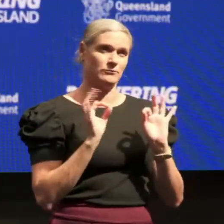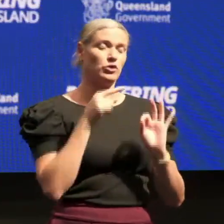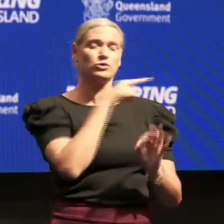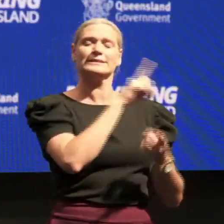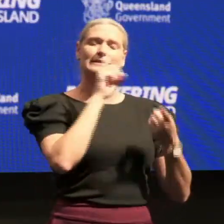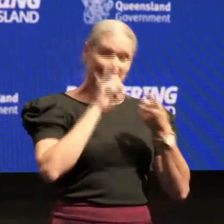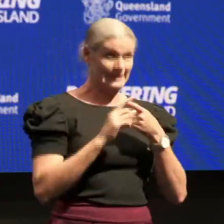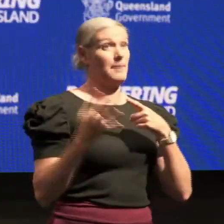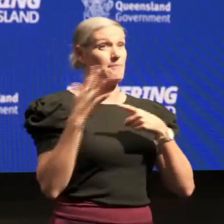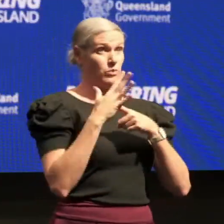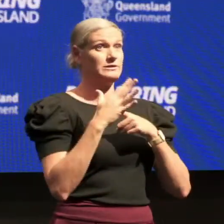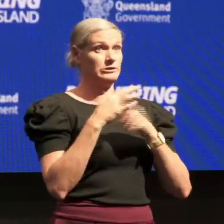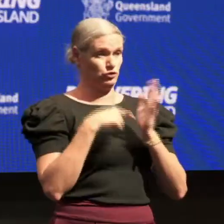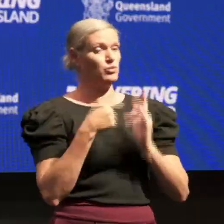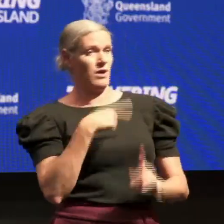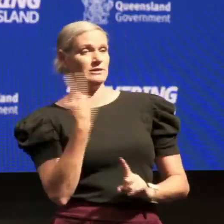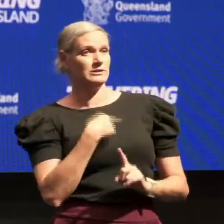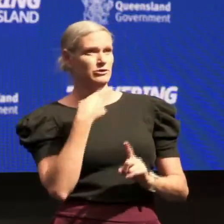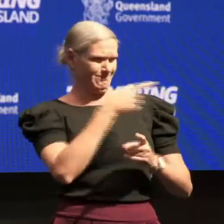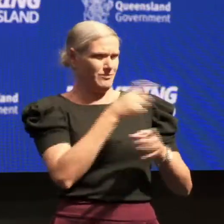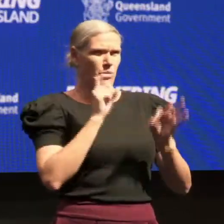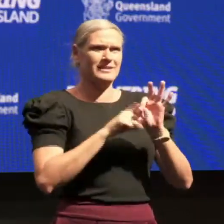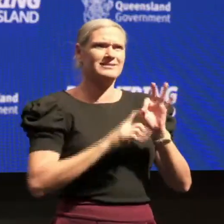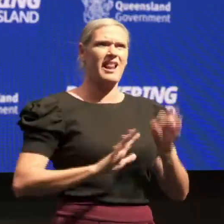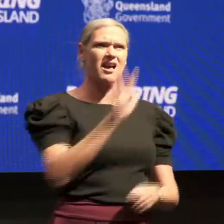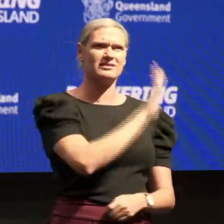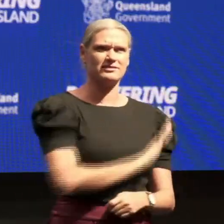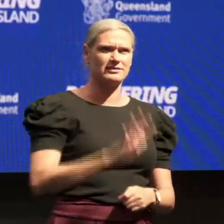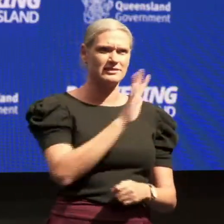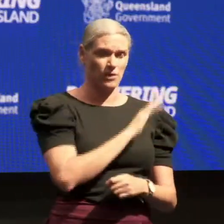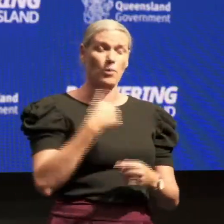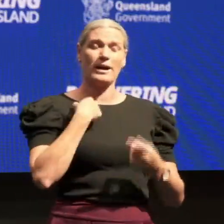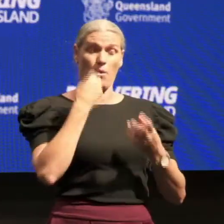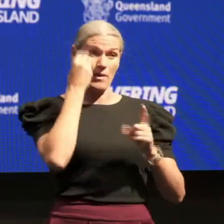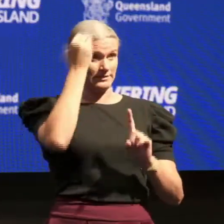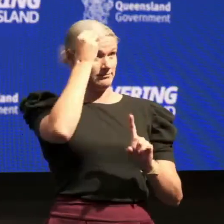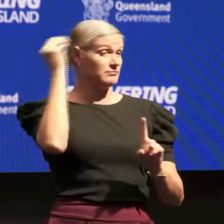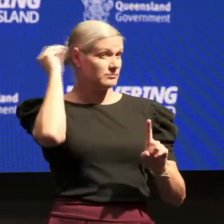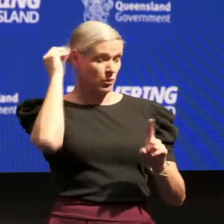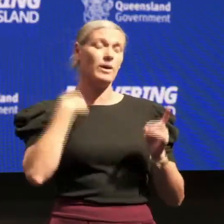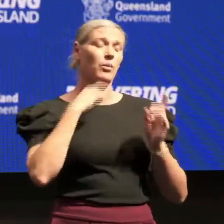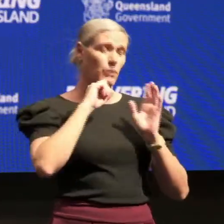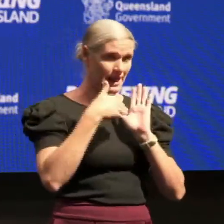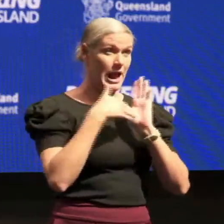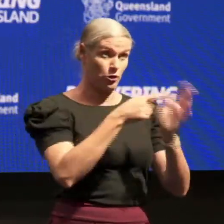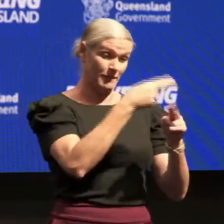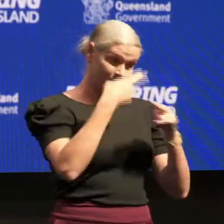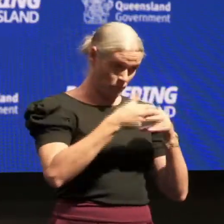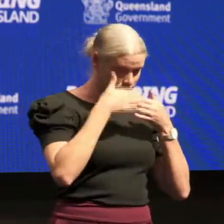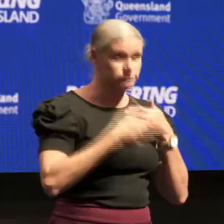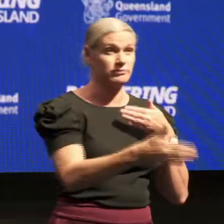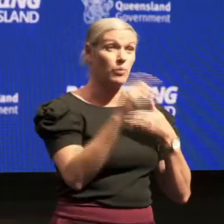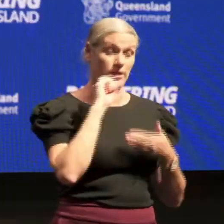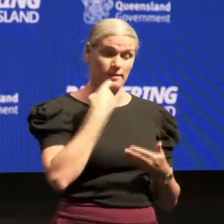You're important Queenslanders, and we're mindful of the impact that has happened out west, and we'll be there for you for the long haul.